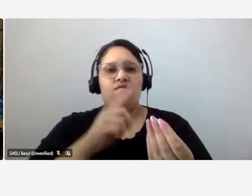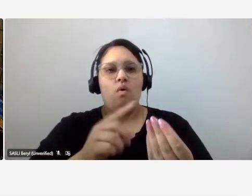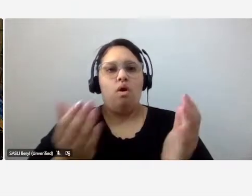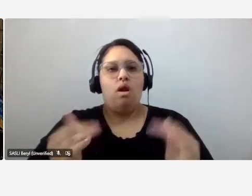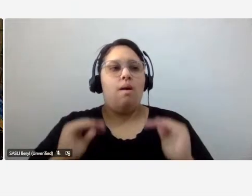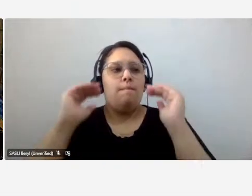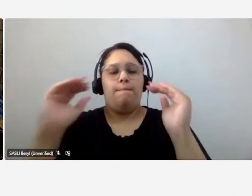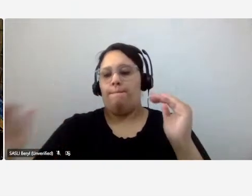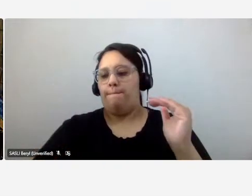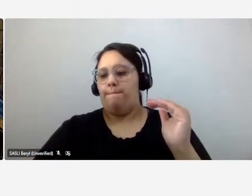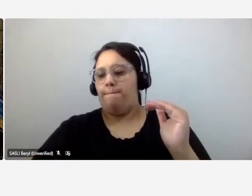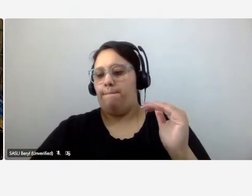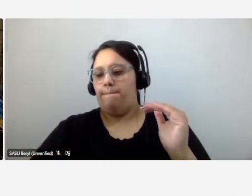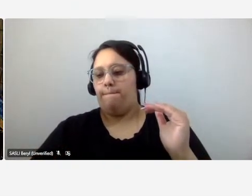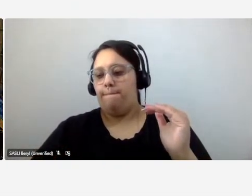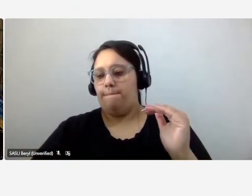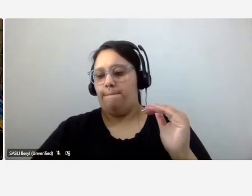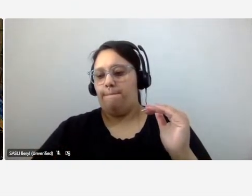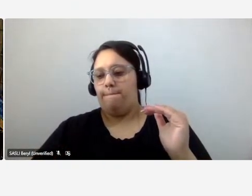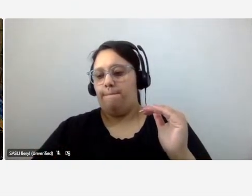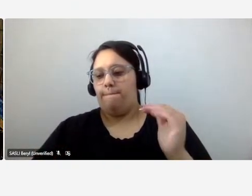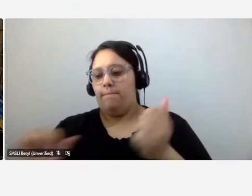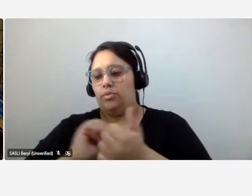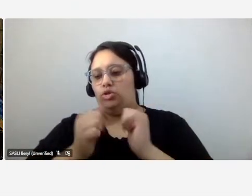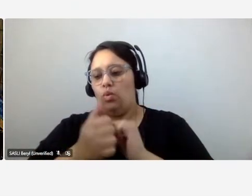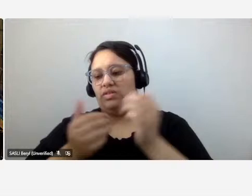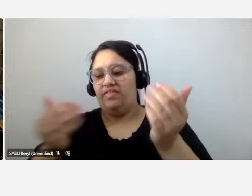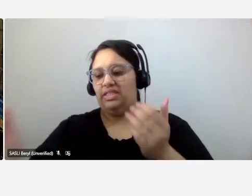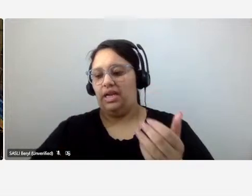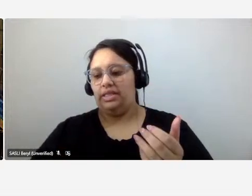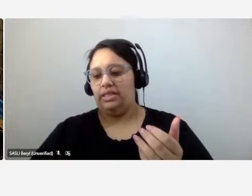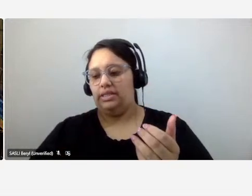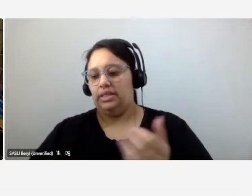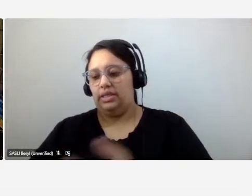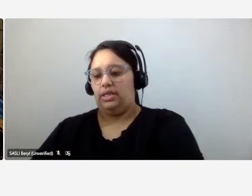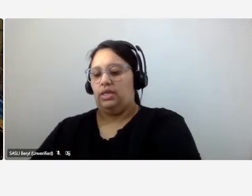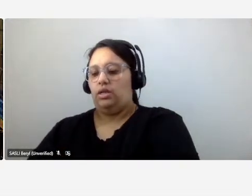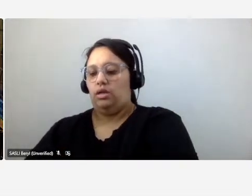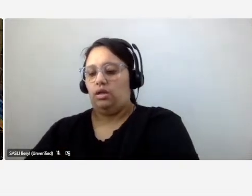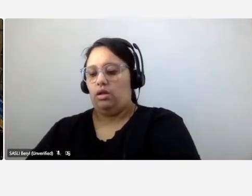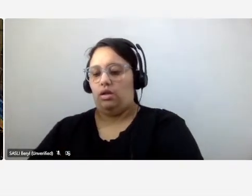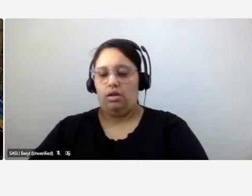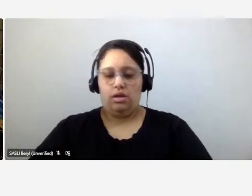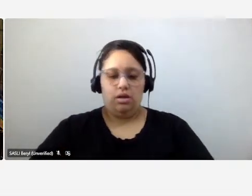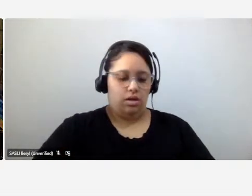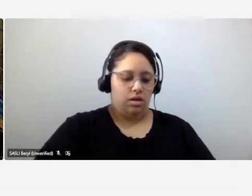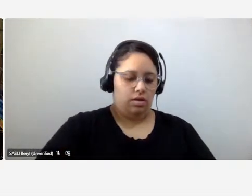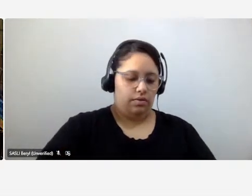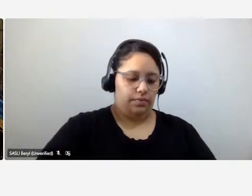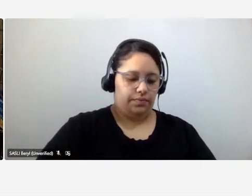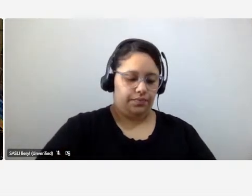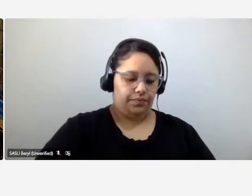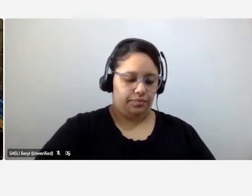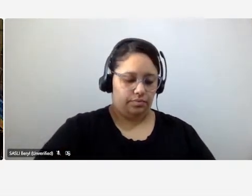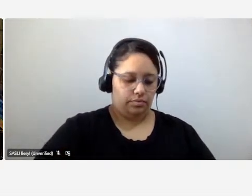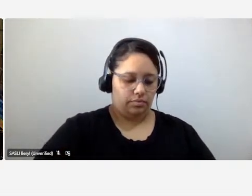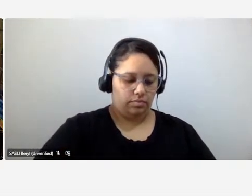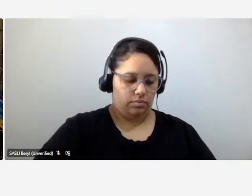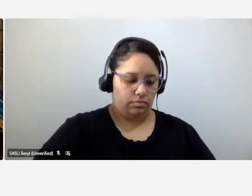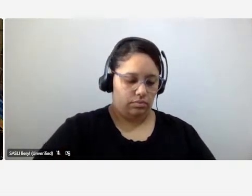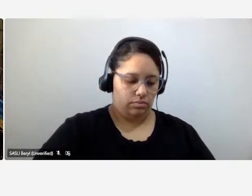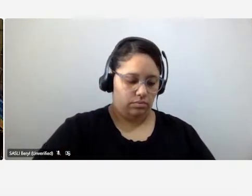uplift the sports facilities in the areas. Because I know that the Kraaifontein one in